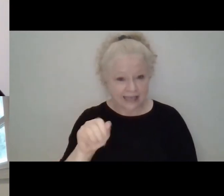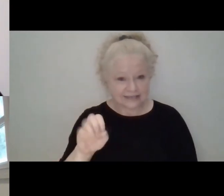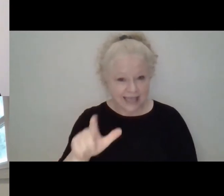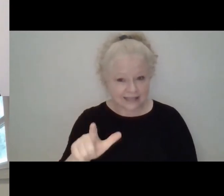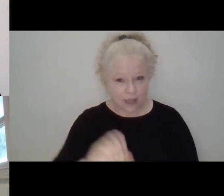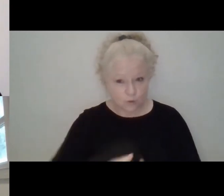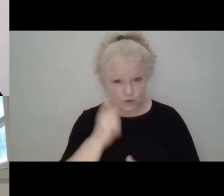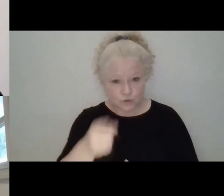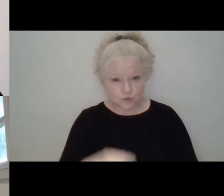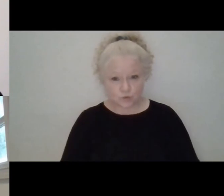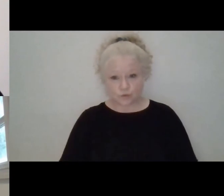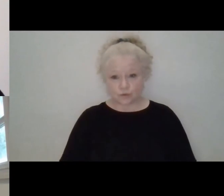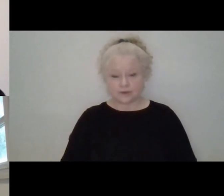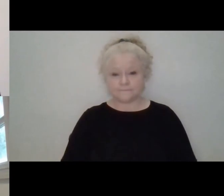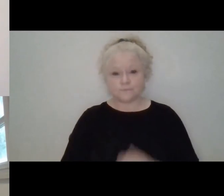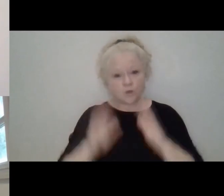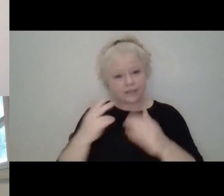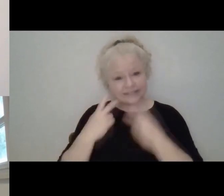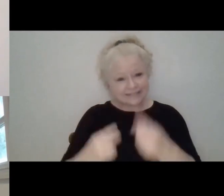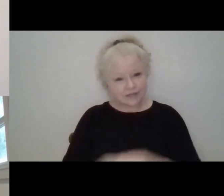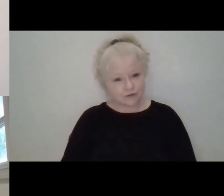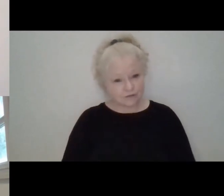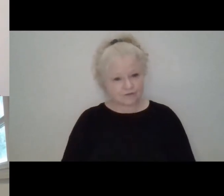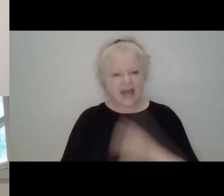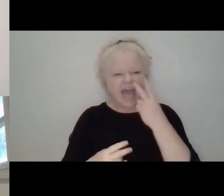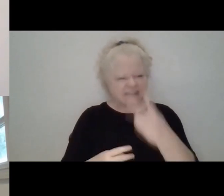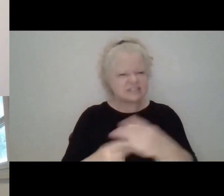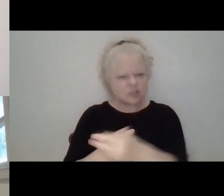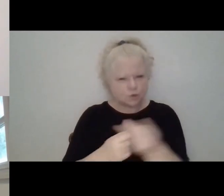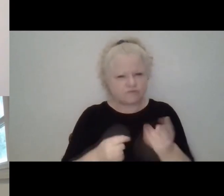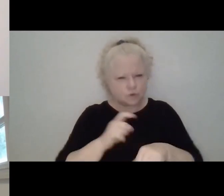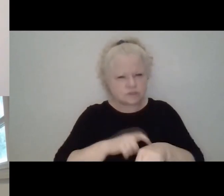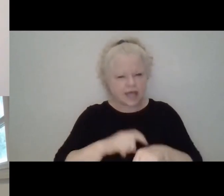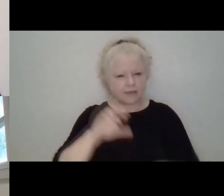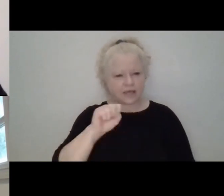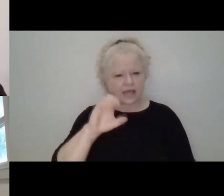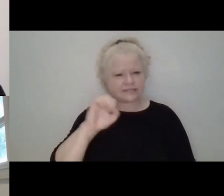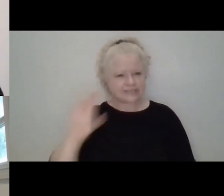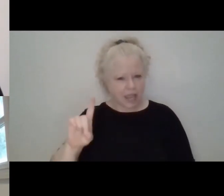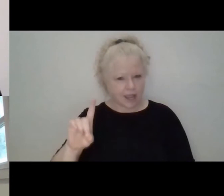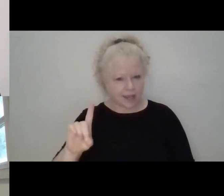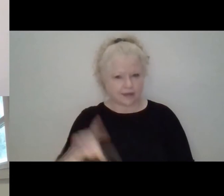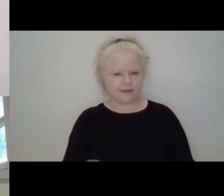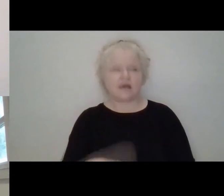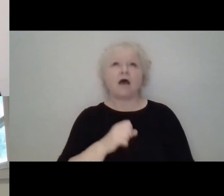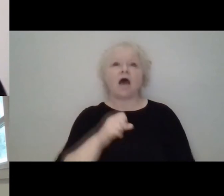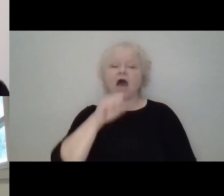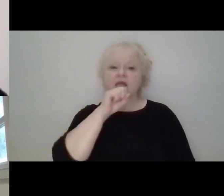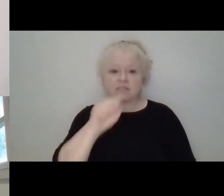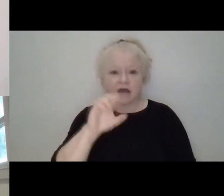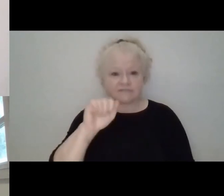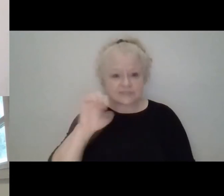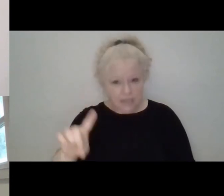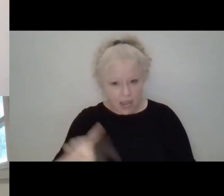you? I'm so happy to see you. I've seen him a few times at SCAD, and I do love SCAD so much,